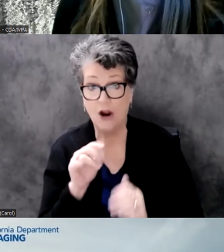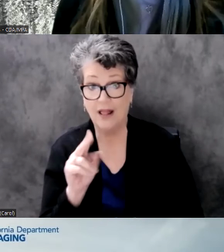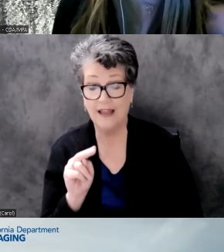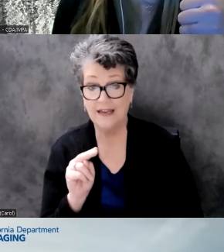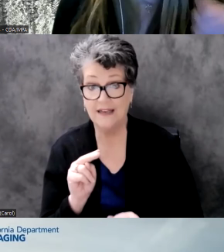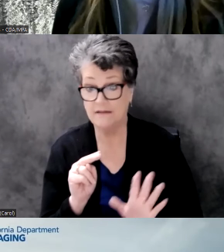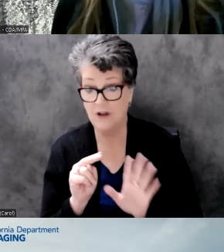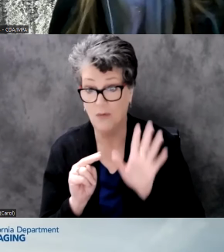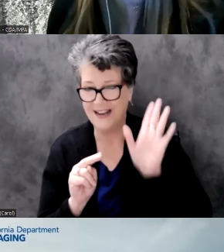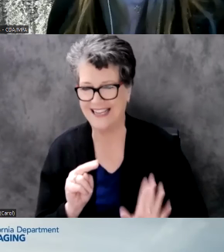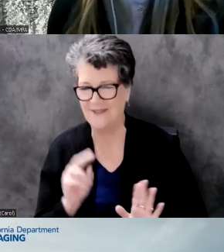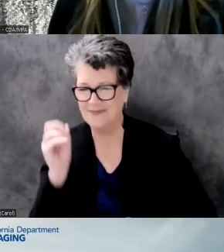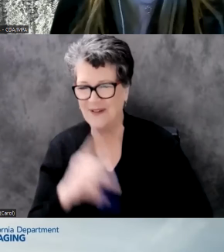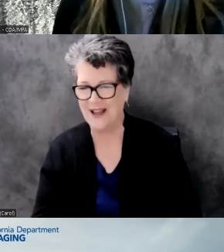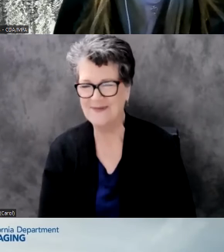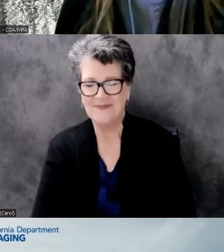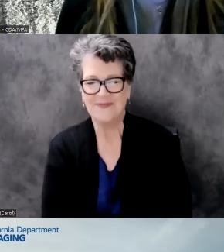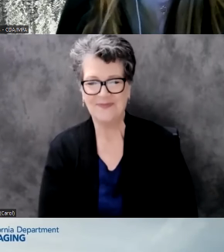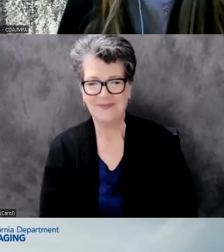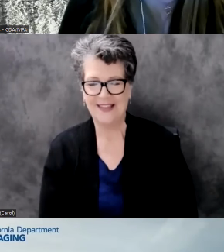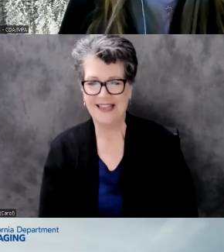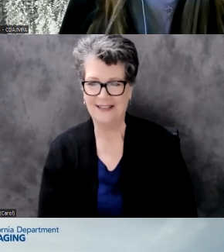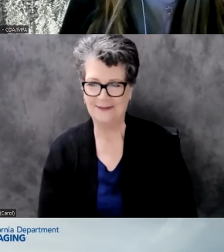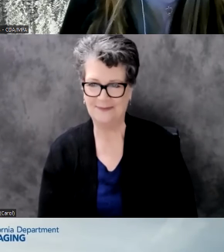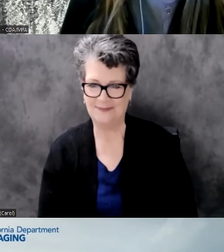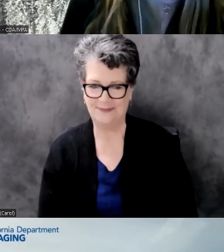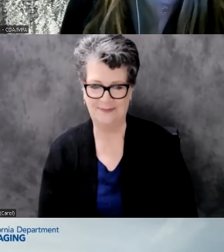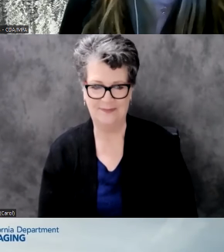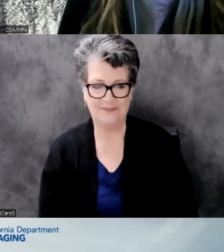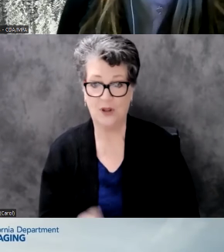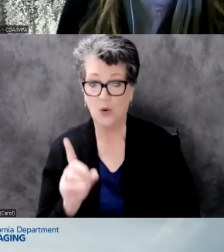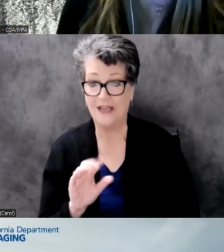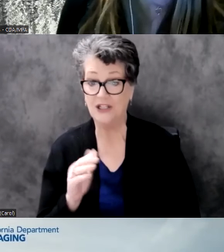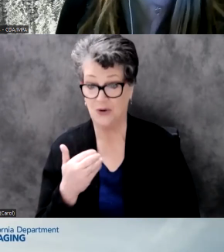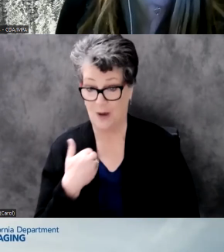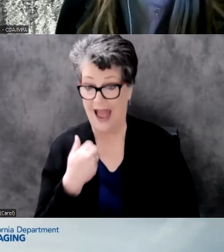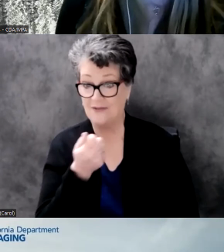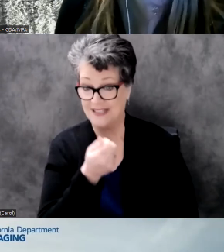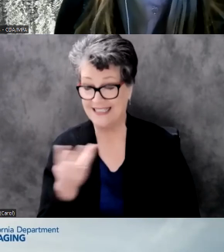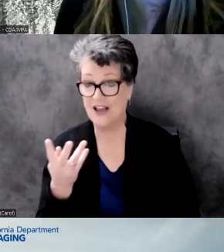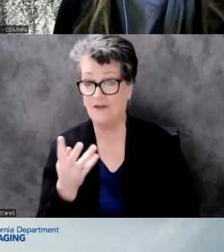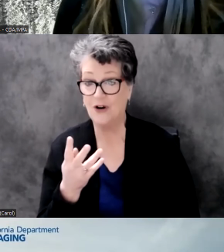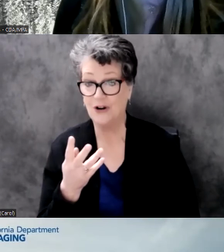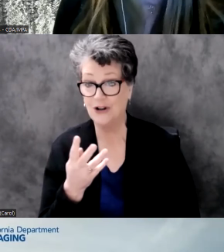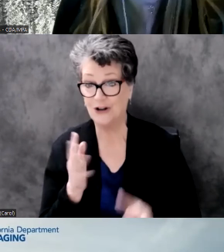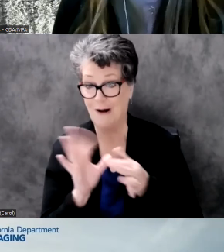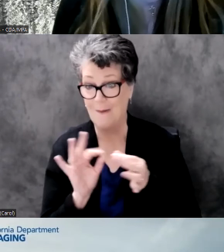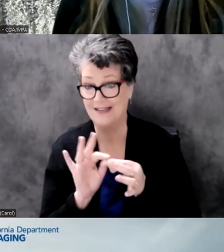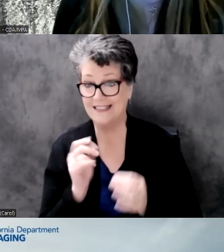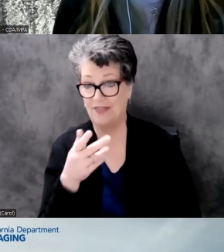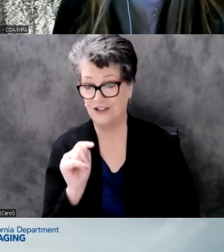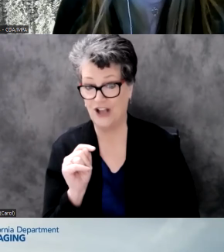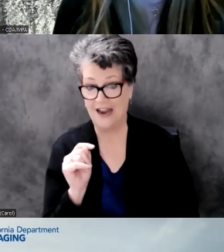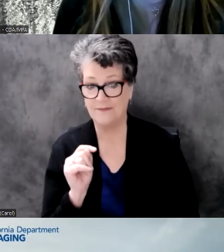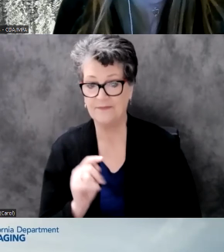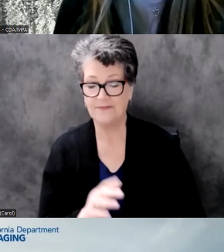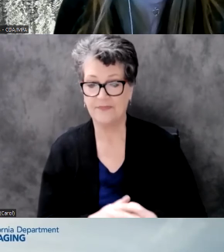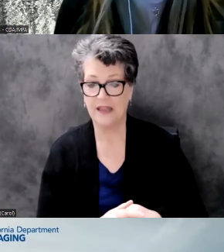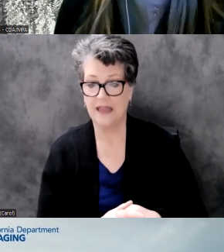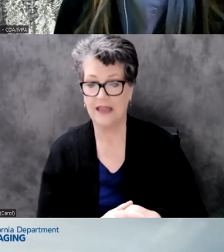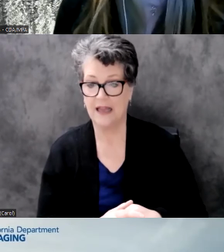okay, took it down. Okay. We do have quite a few chats in the chat